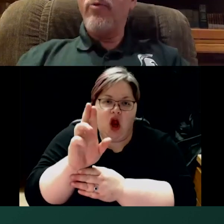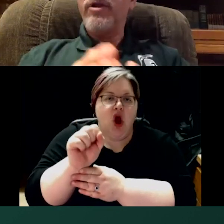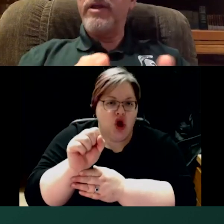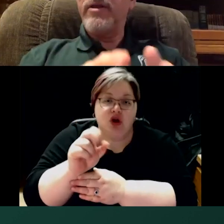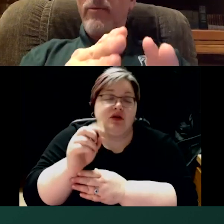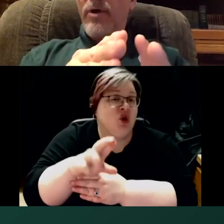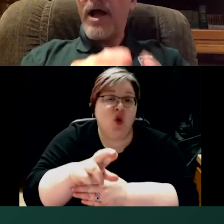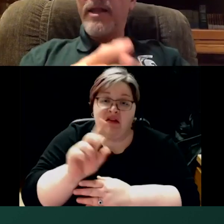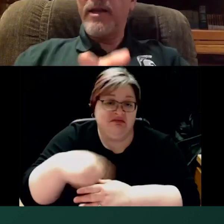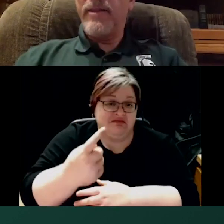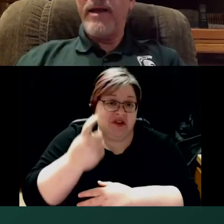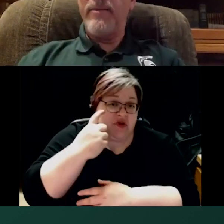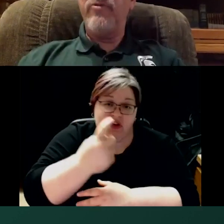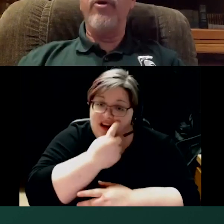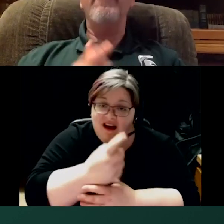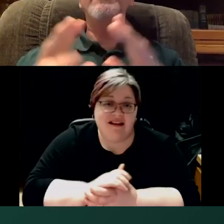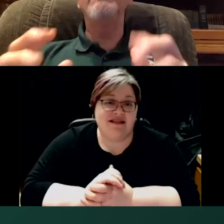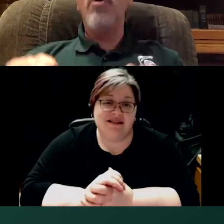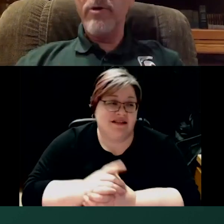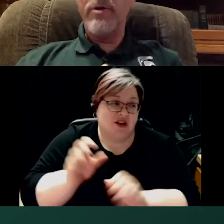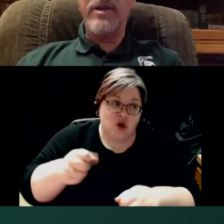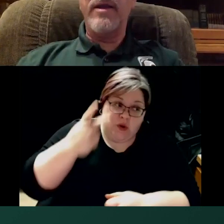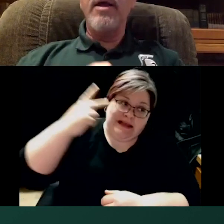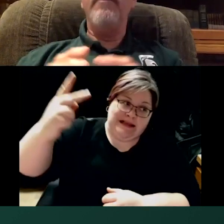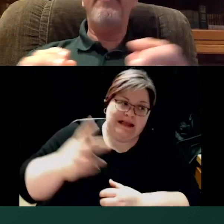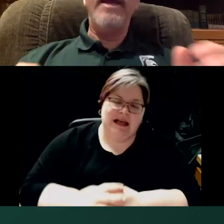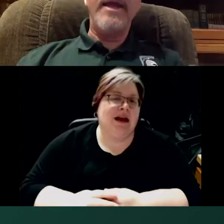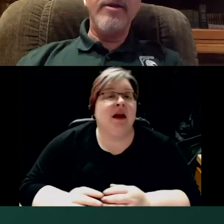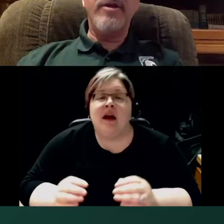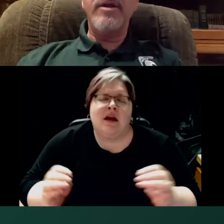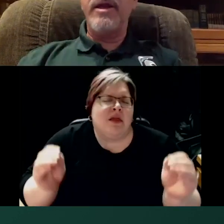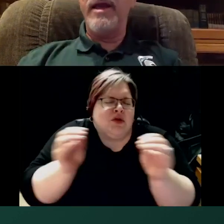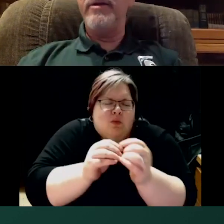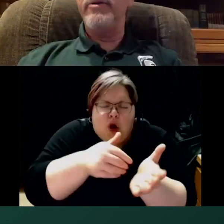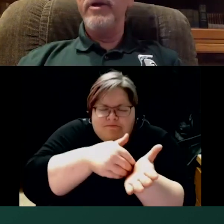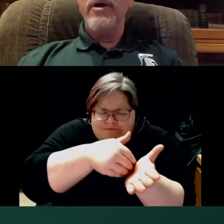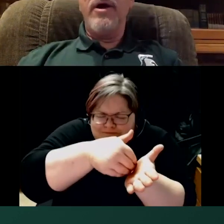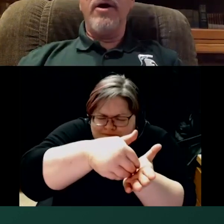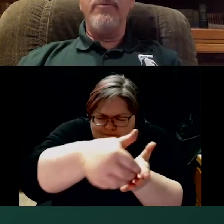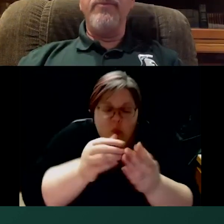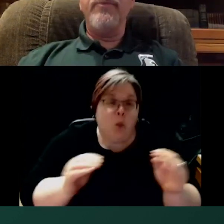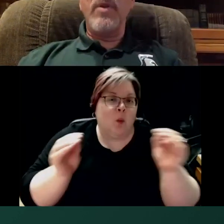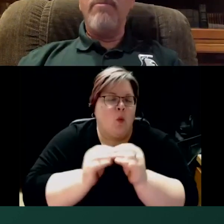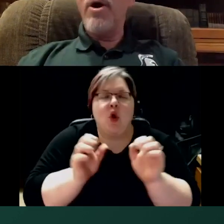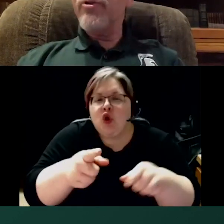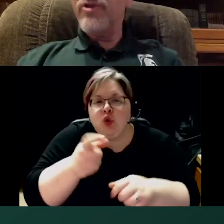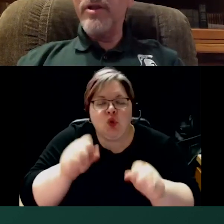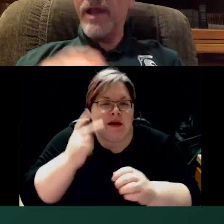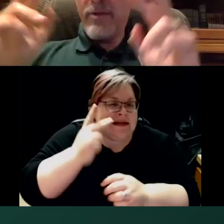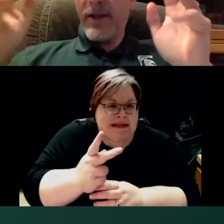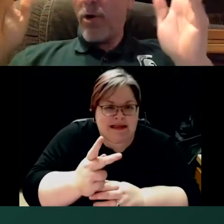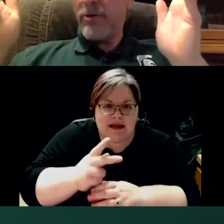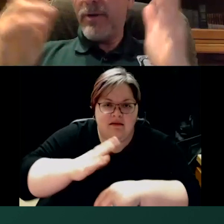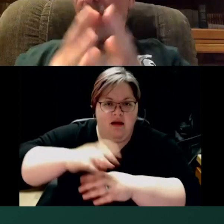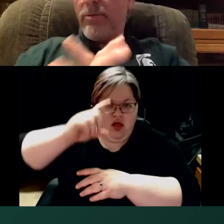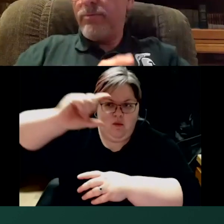All the ones, at least, that were highlighted in that image. There are many more. There's like bays and marshes, as